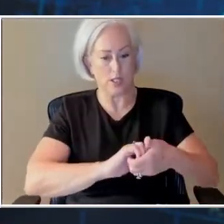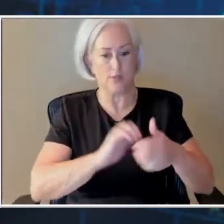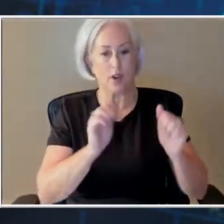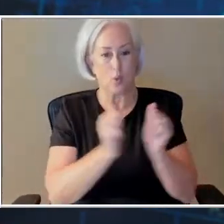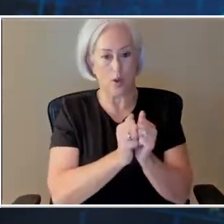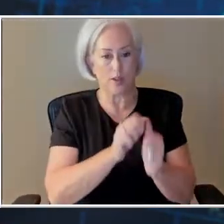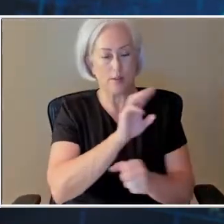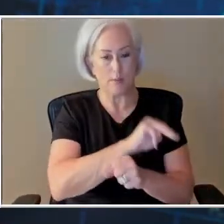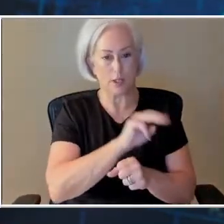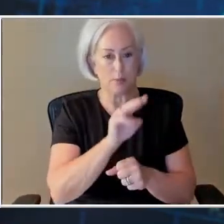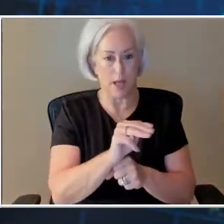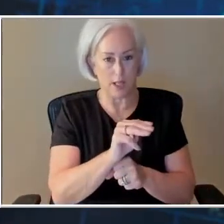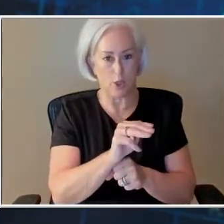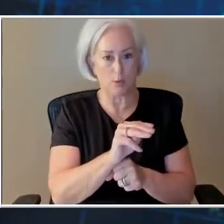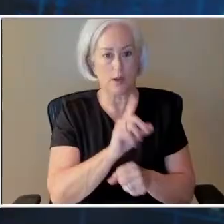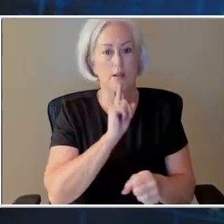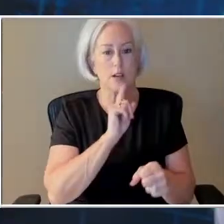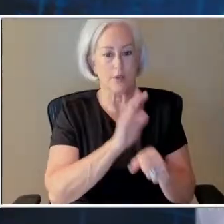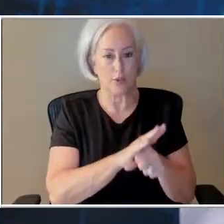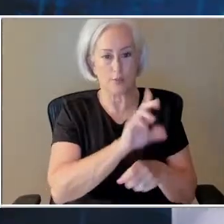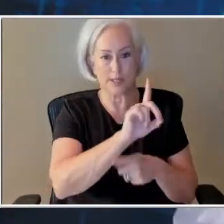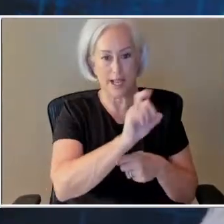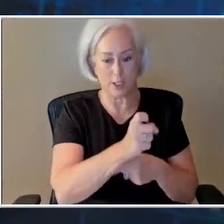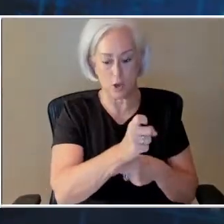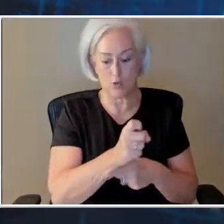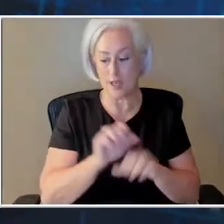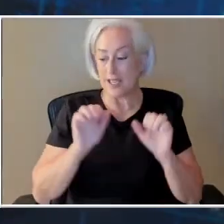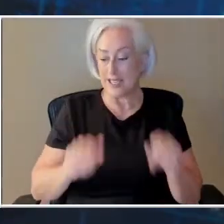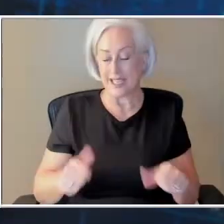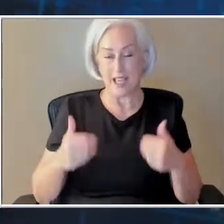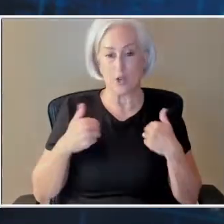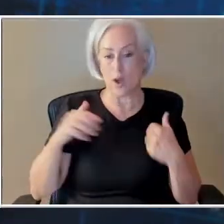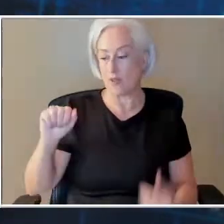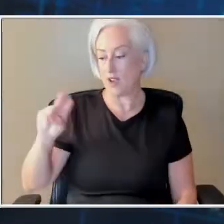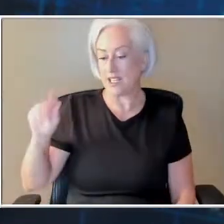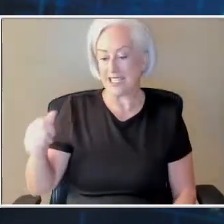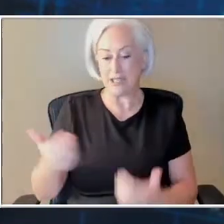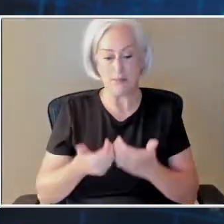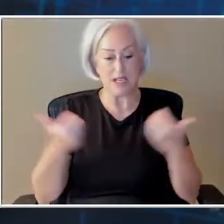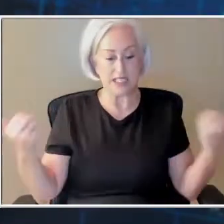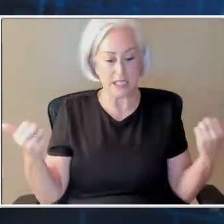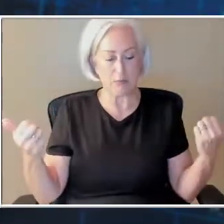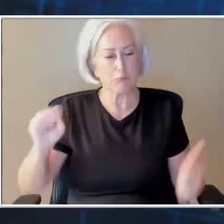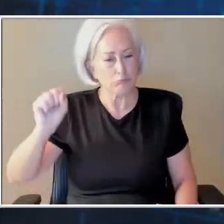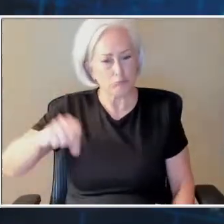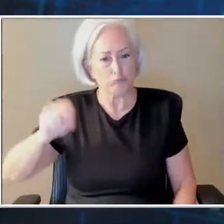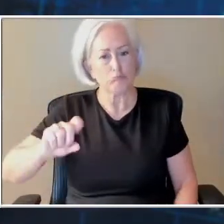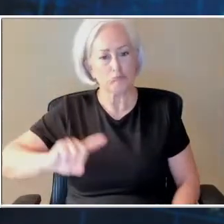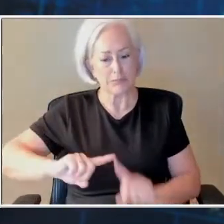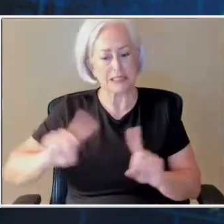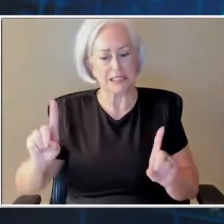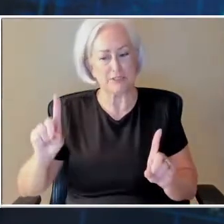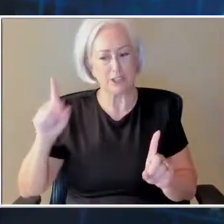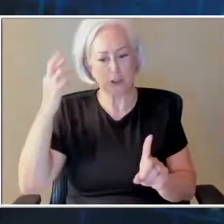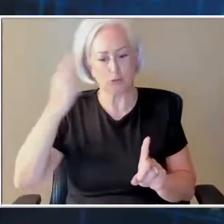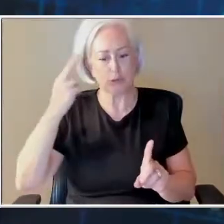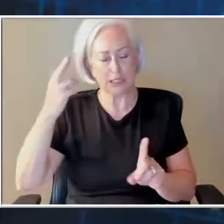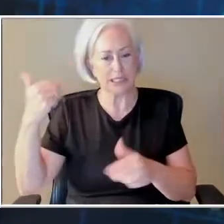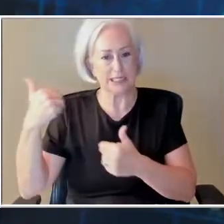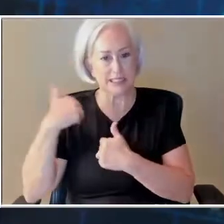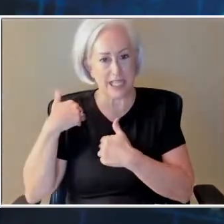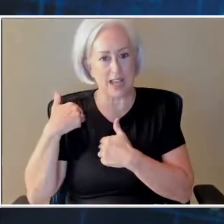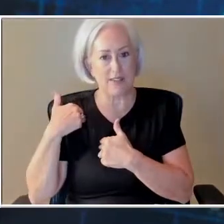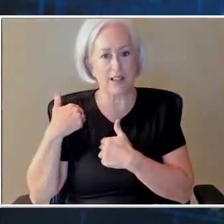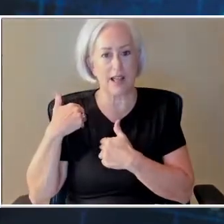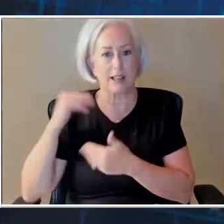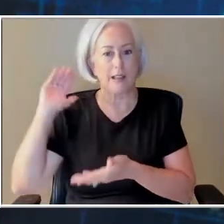myeloma. Can you have anemia separate from myeloma? Yeah, absolutely. There's other reasons for that, many reasons. It could be deficiency of minerals